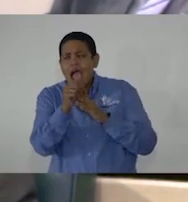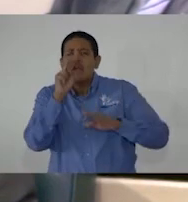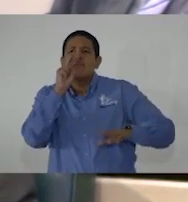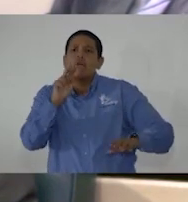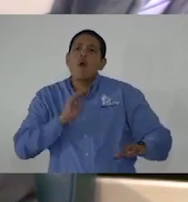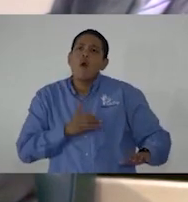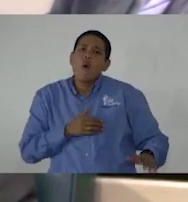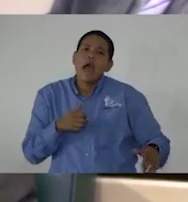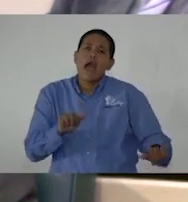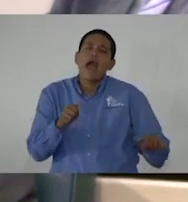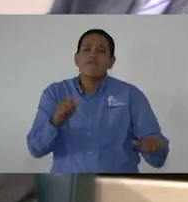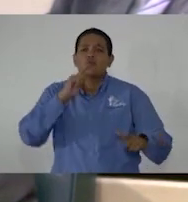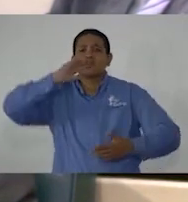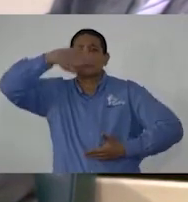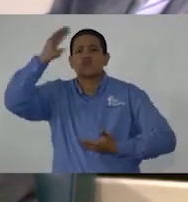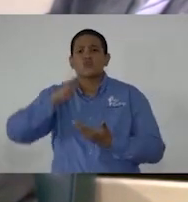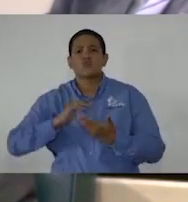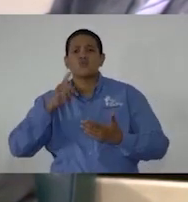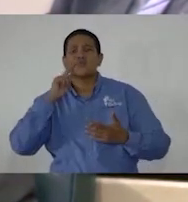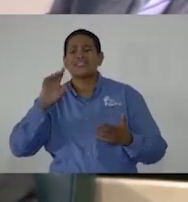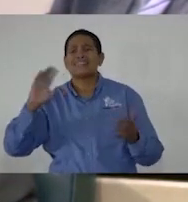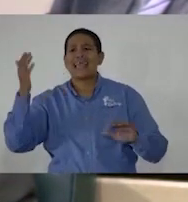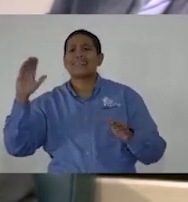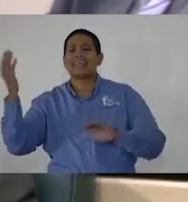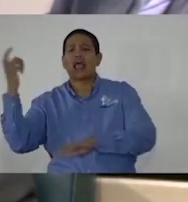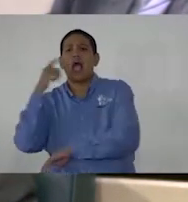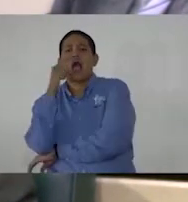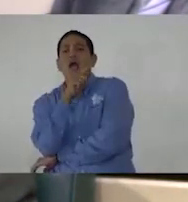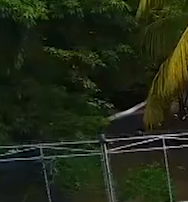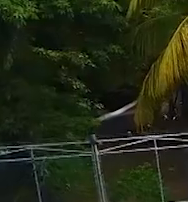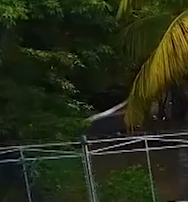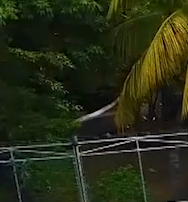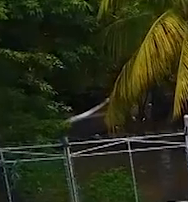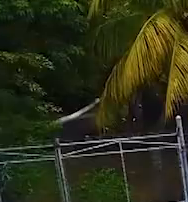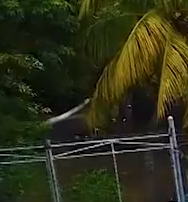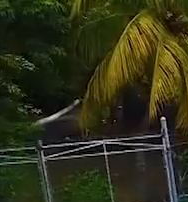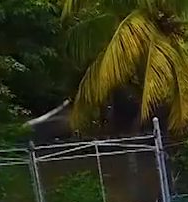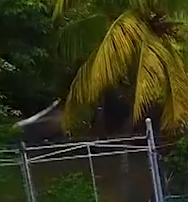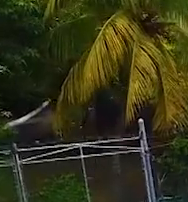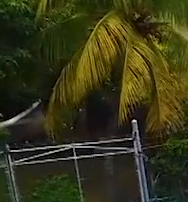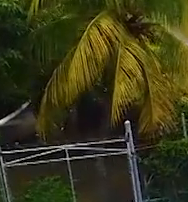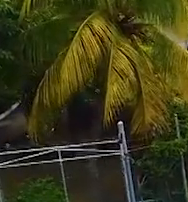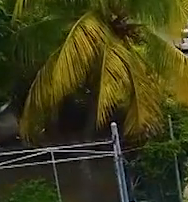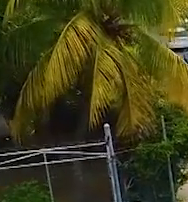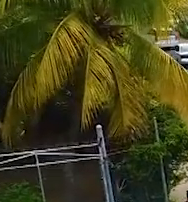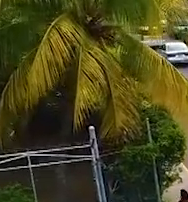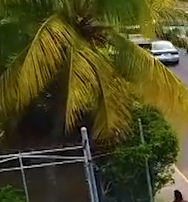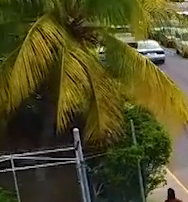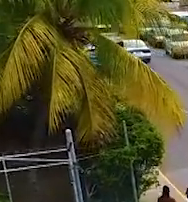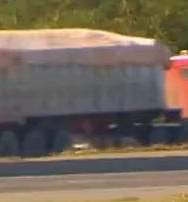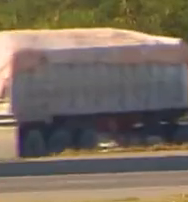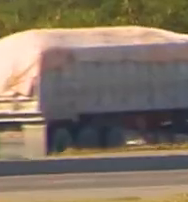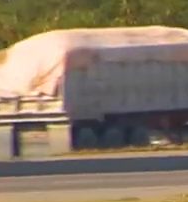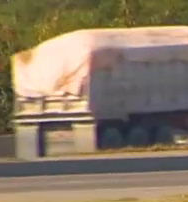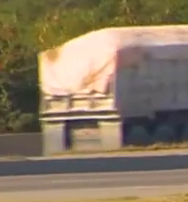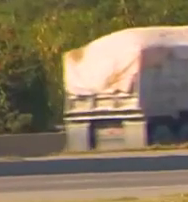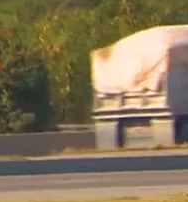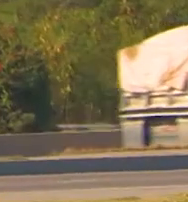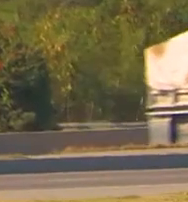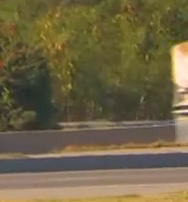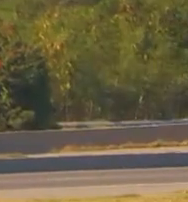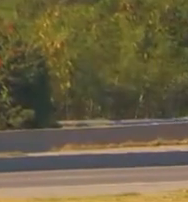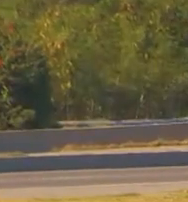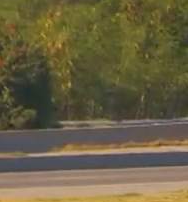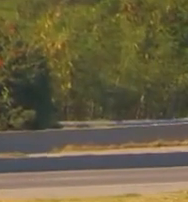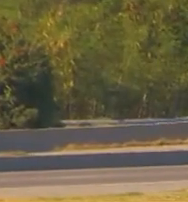efforts to reduce the carnage on our roads. 25 of the 487 persons who lost their lives in road